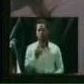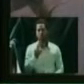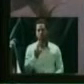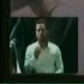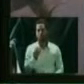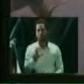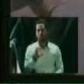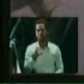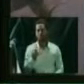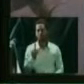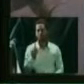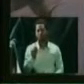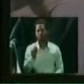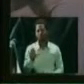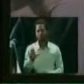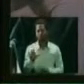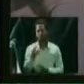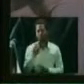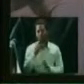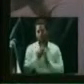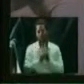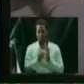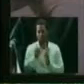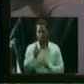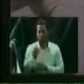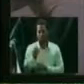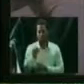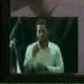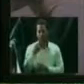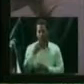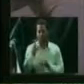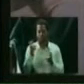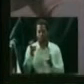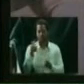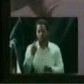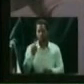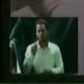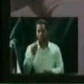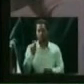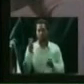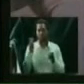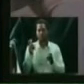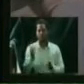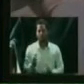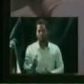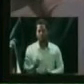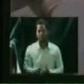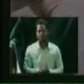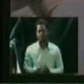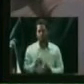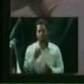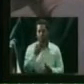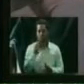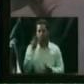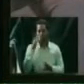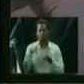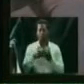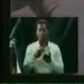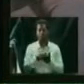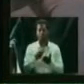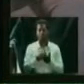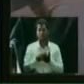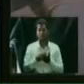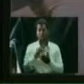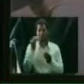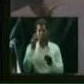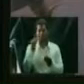49-115C, as well as KCS BOE Policy DM entitled Grants Management. To knowingly and willfully withhold financial information from this